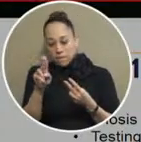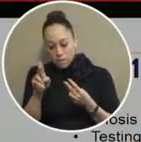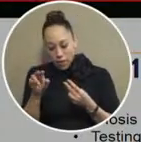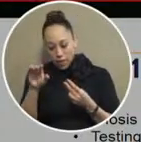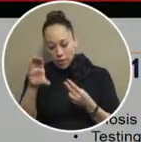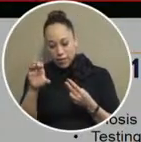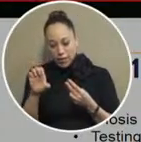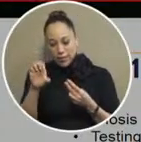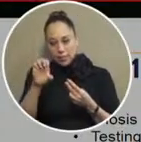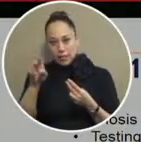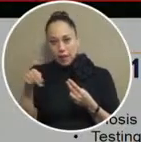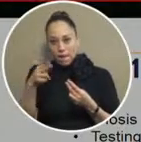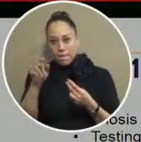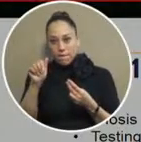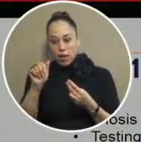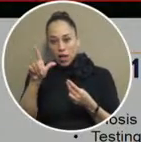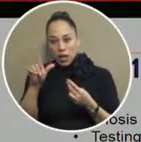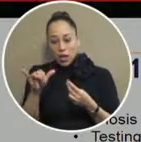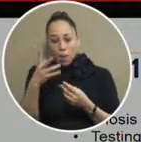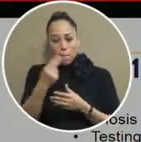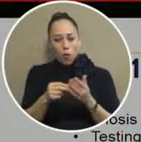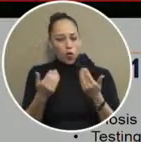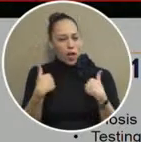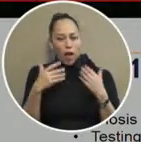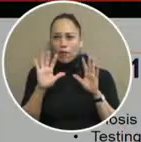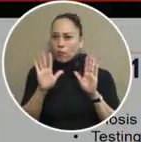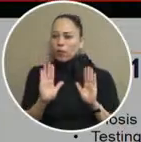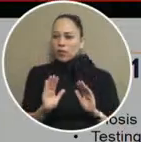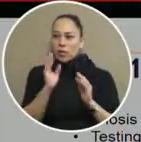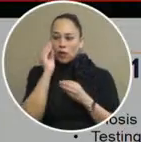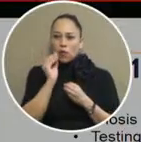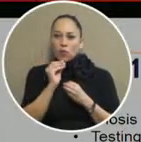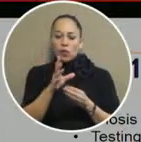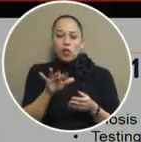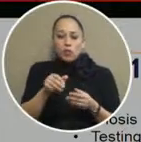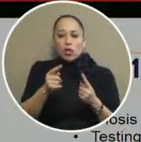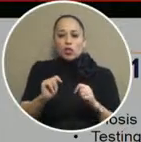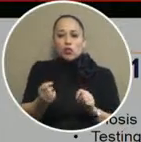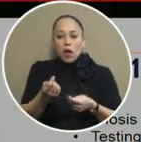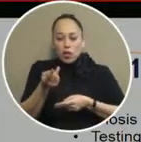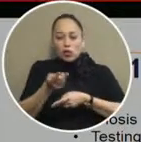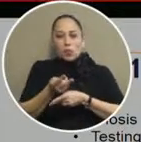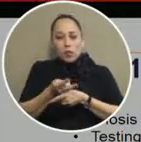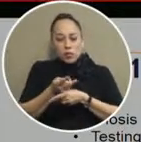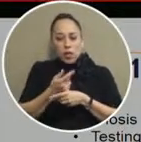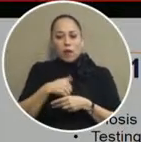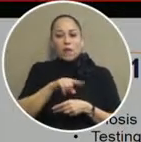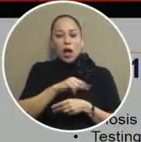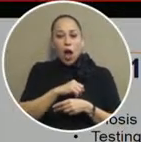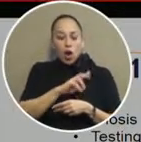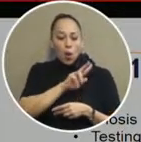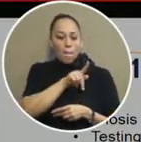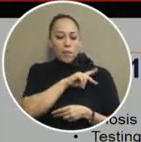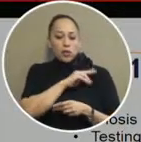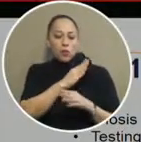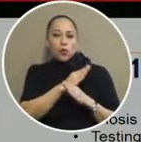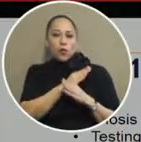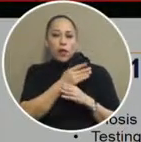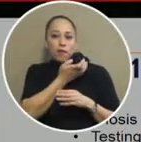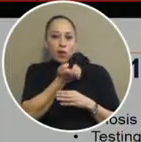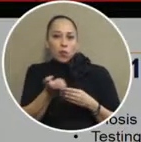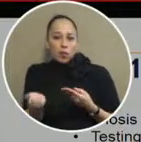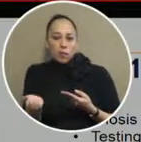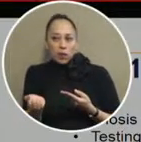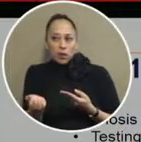great information when we're dealing with patients and trying to preserve our personal protective equipment.